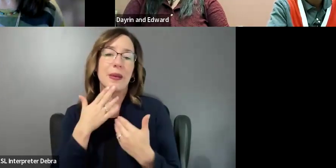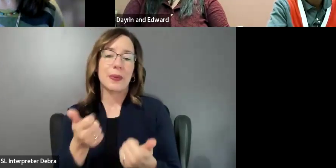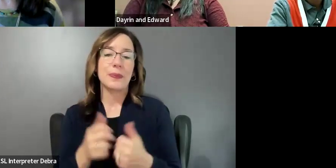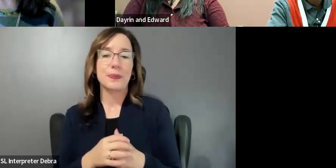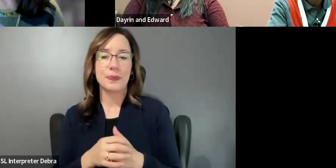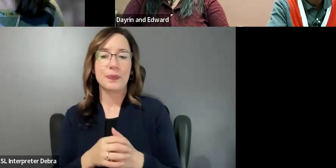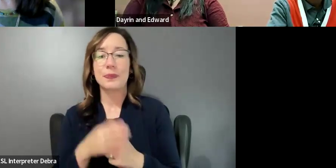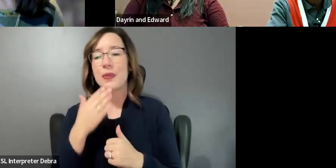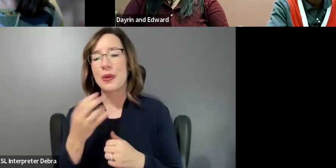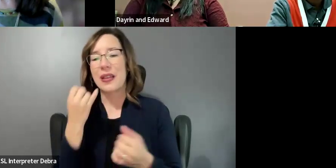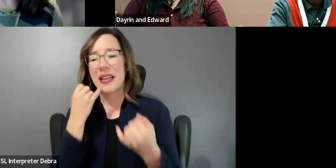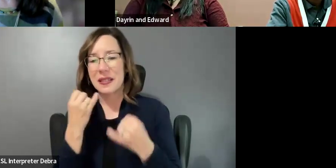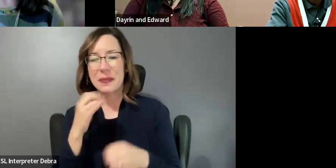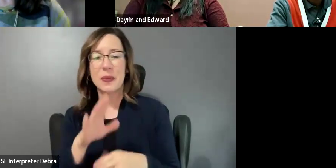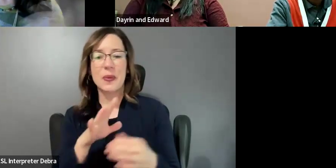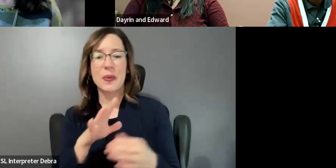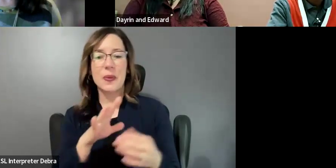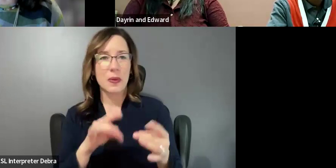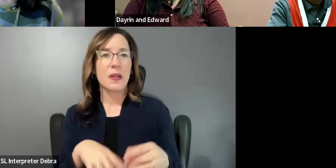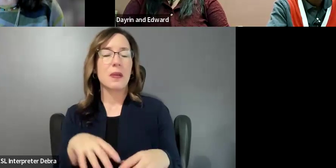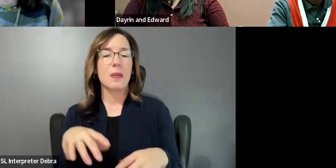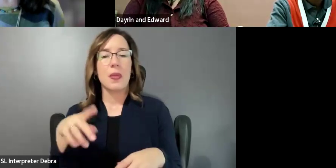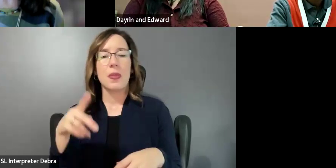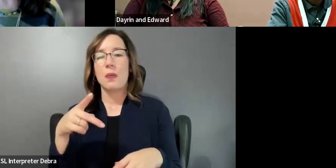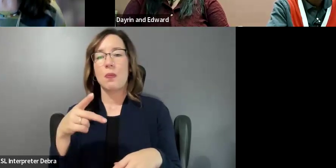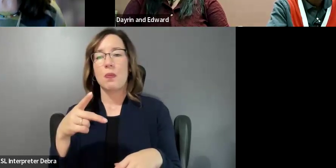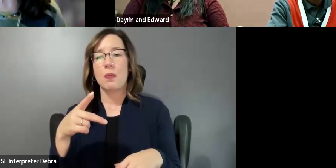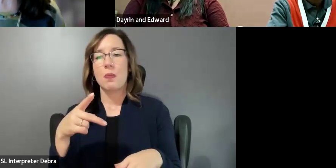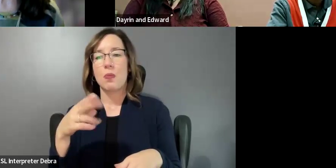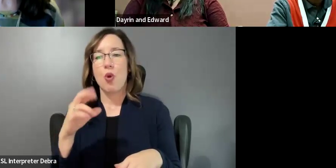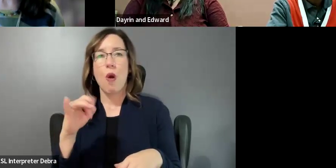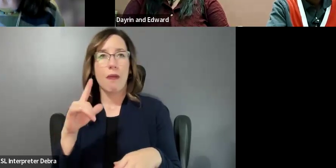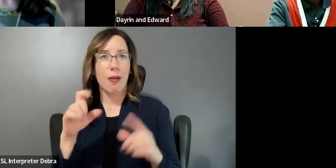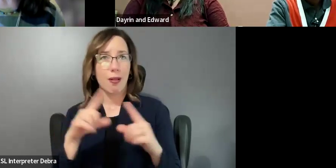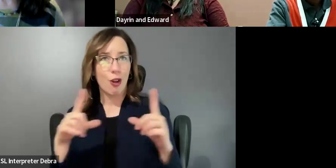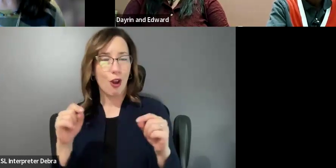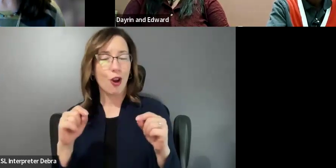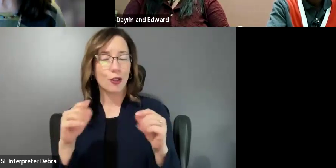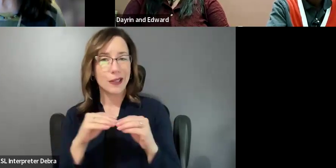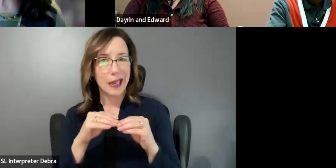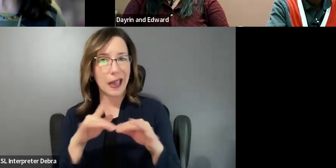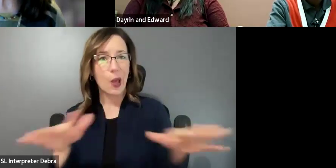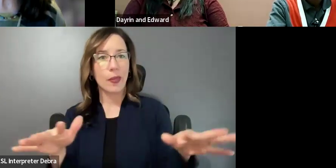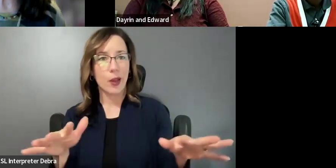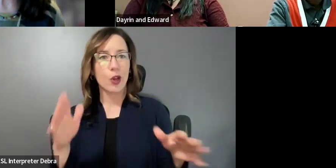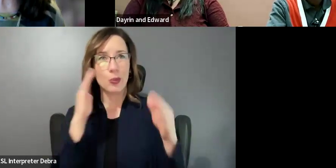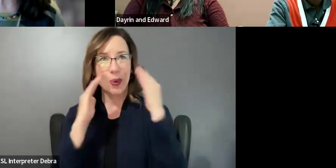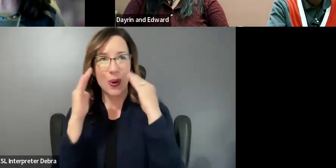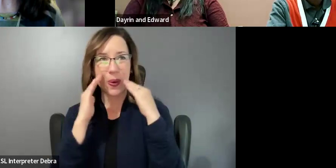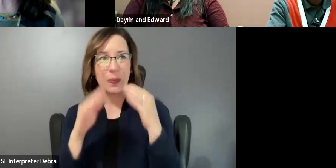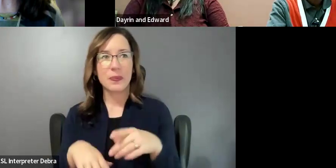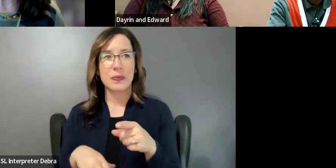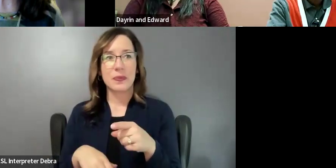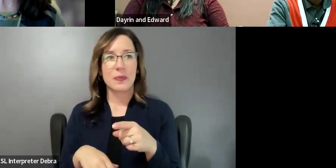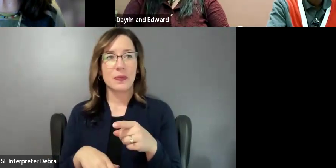Anne. That is a good idea. And then your comment about the My Profile cards getting out there is a good idea. Good thought. Judy? Well, I'm going to